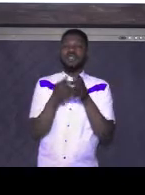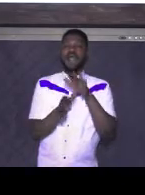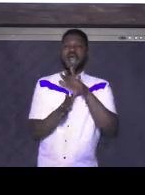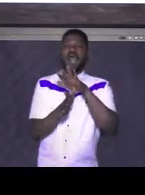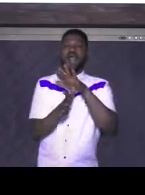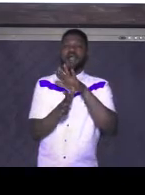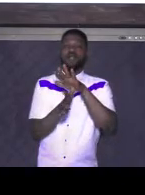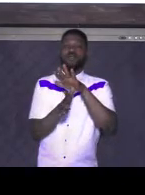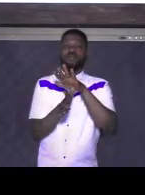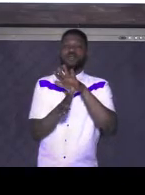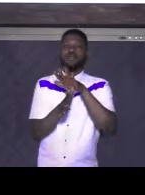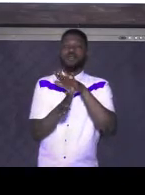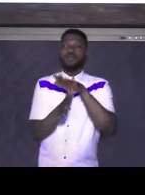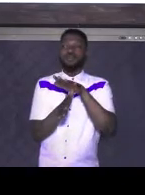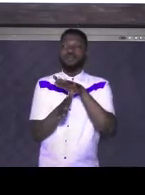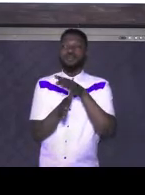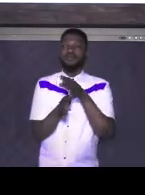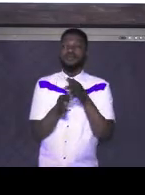Say that